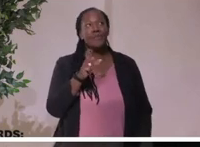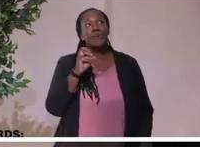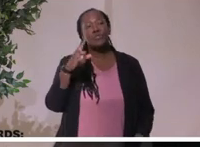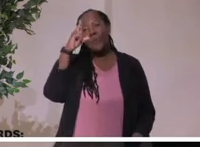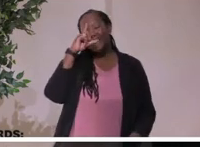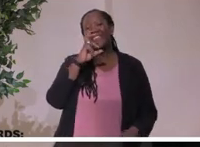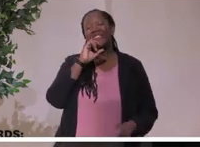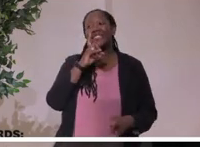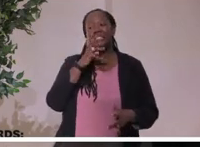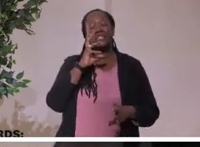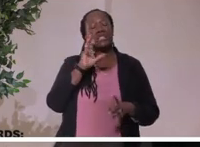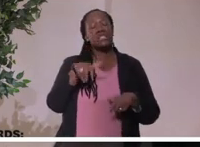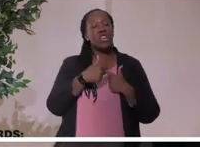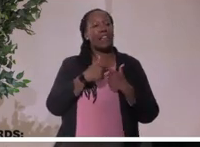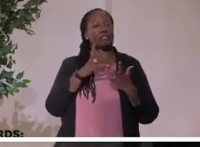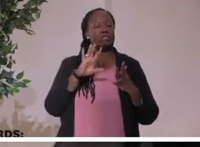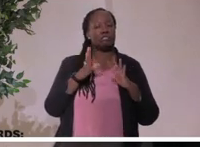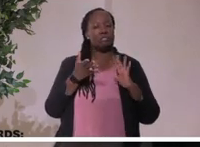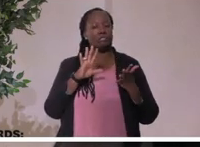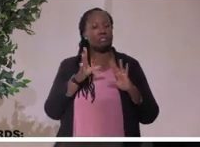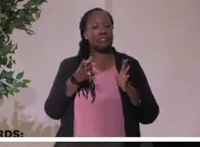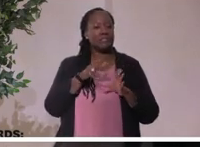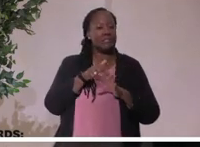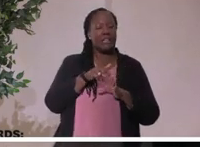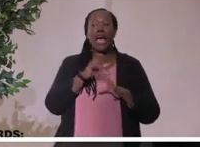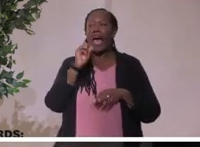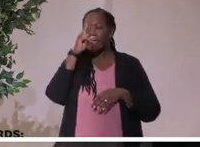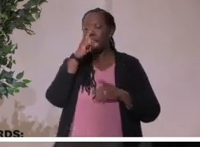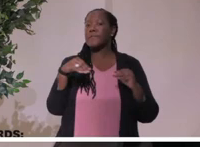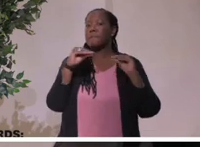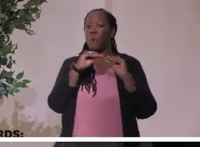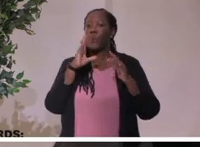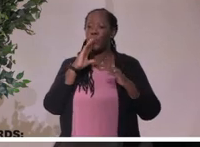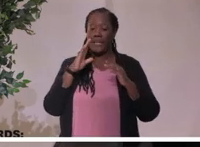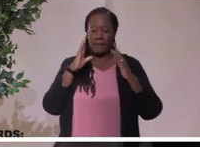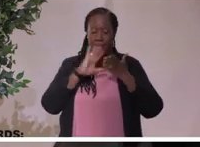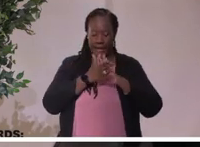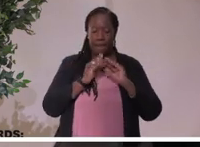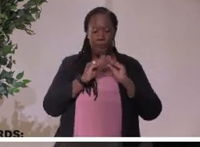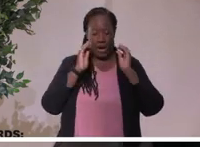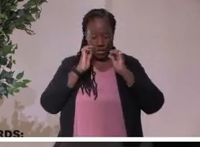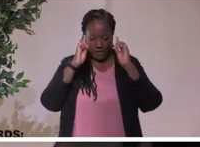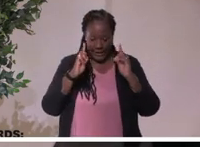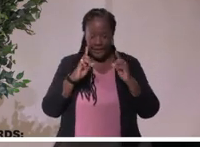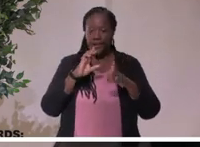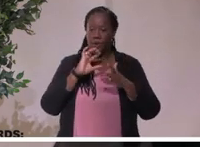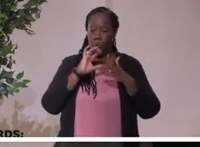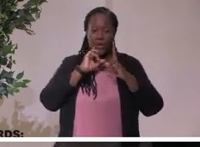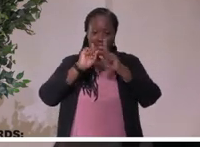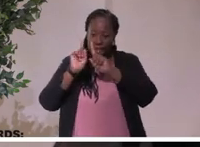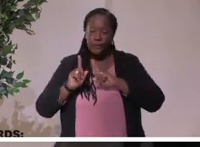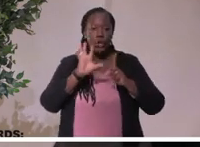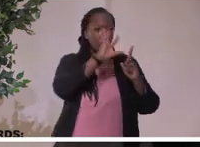it's a tough line right now, and I just think the more that we can educate ourselves on different cultures